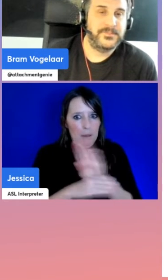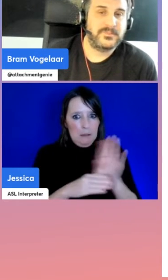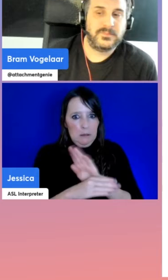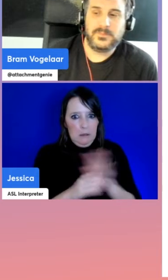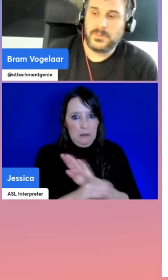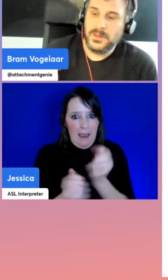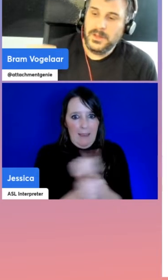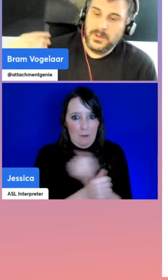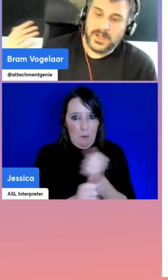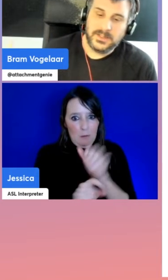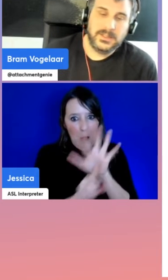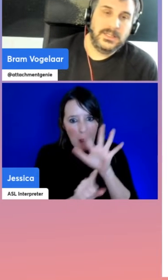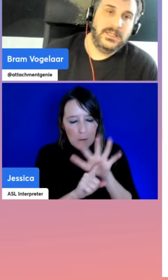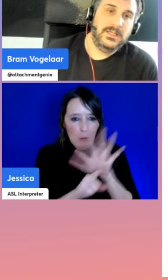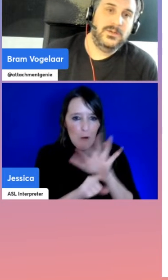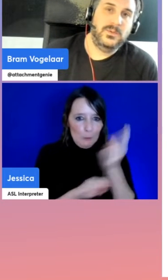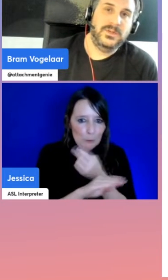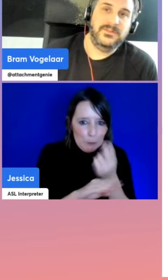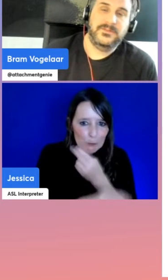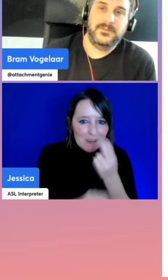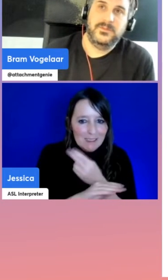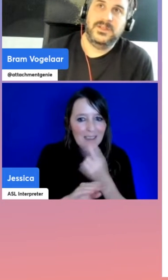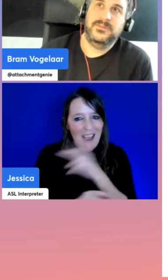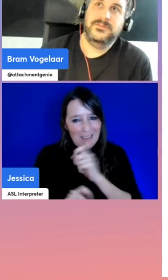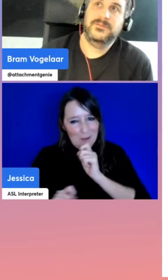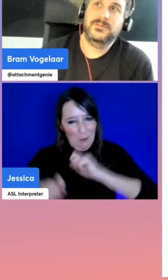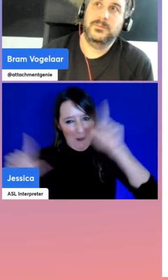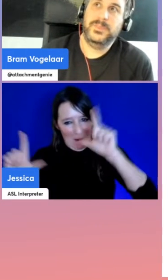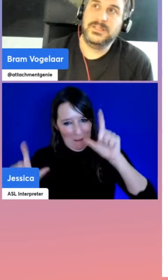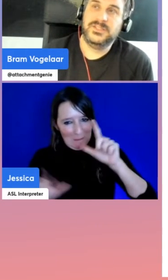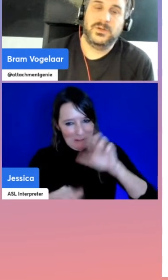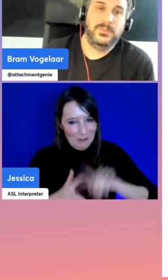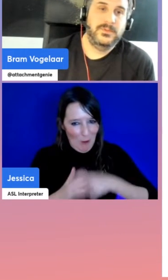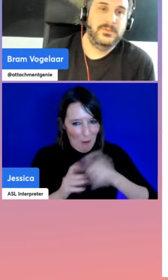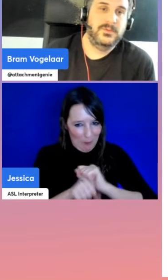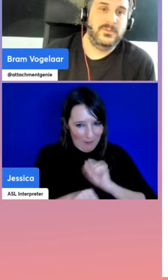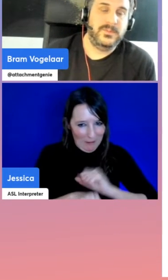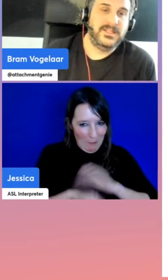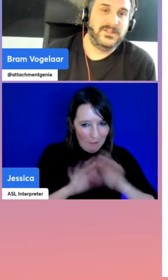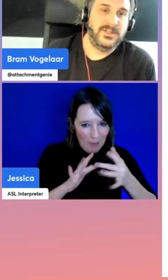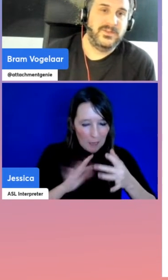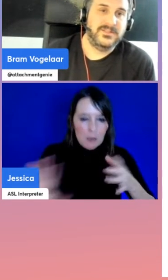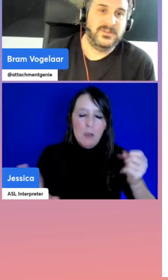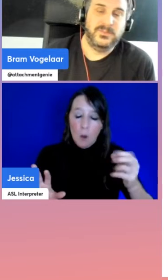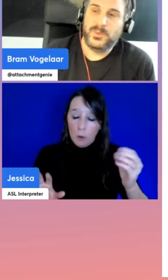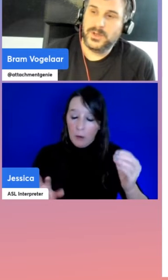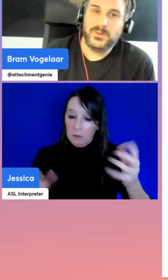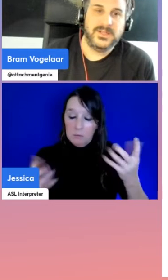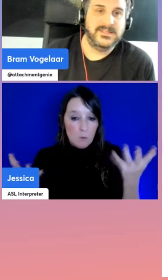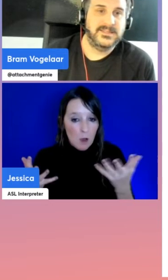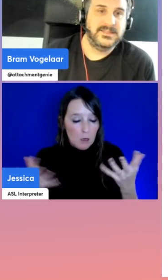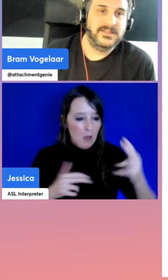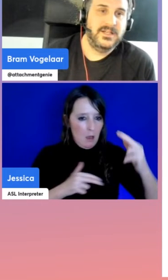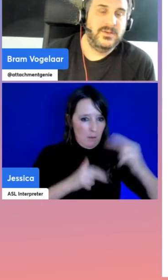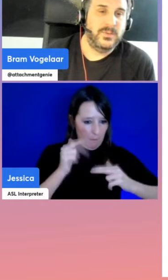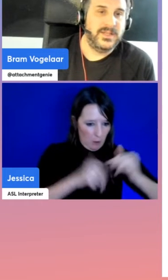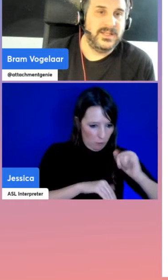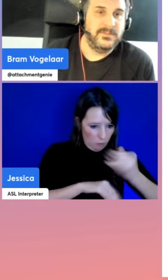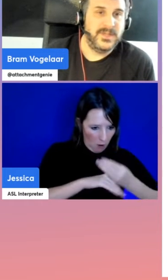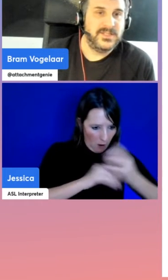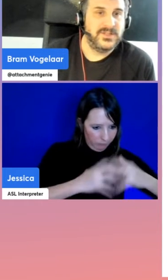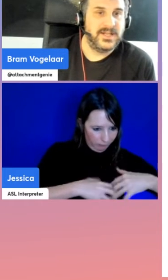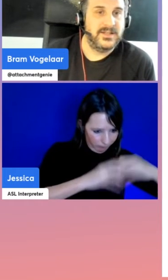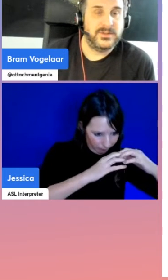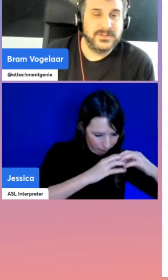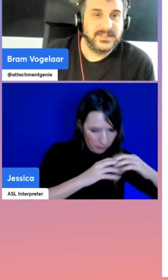online. Right. We've built a job. We made sure it runs on more than one instance.